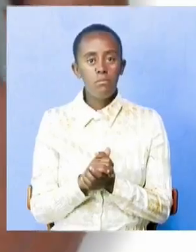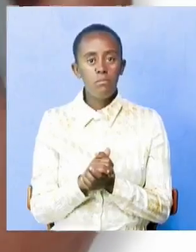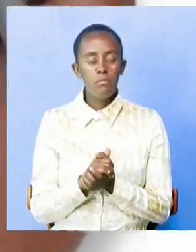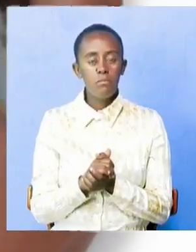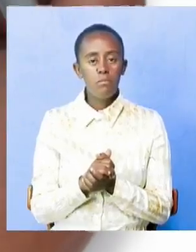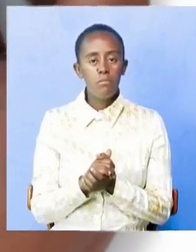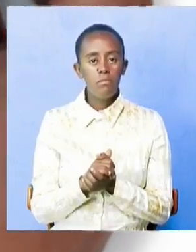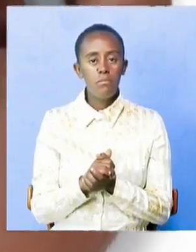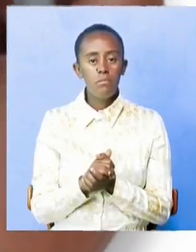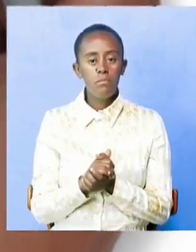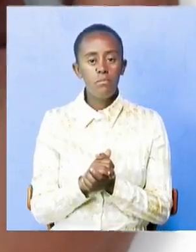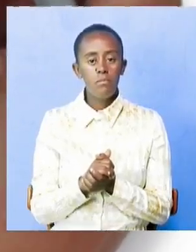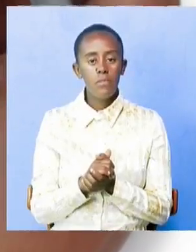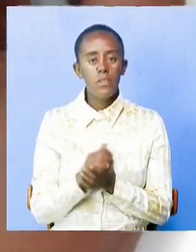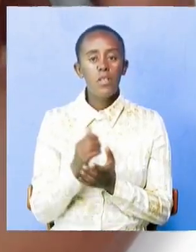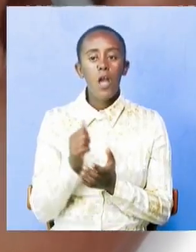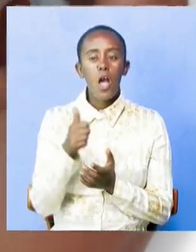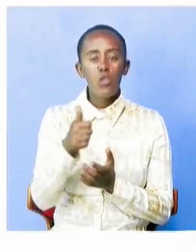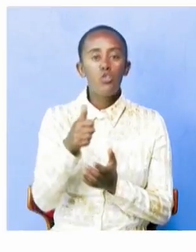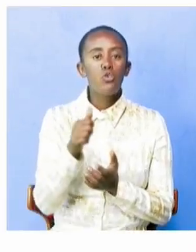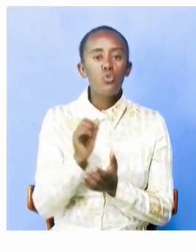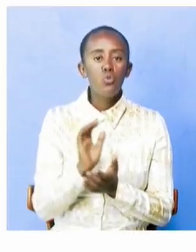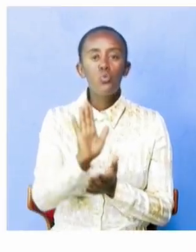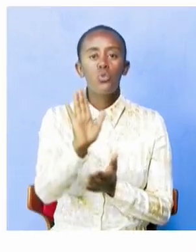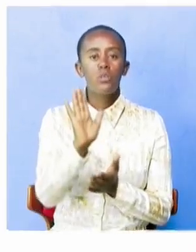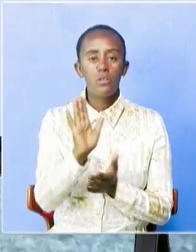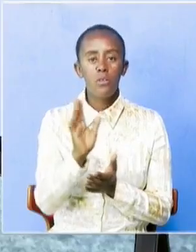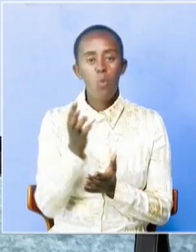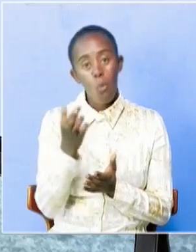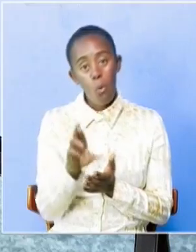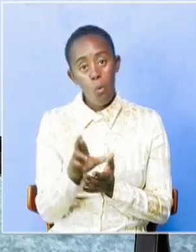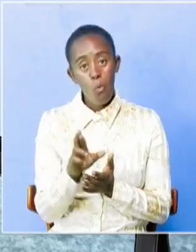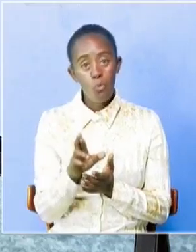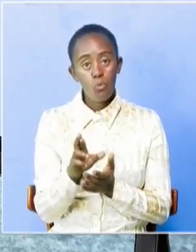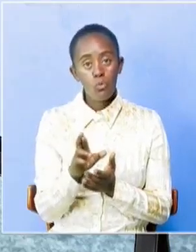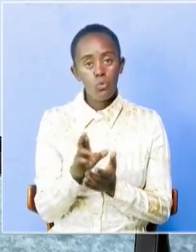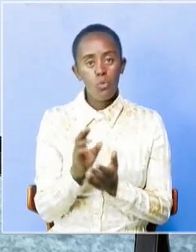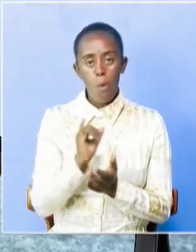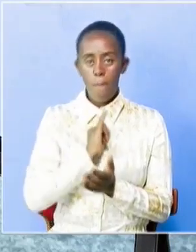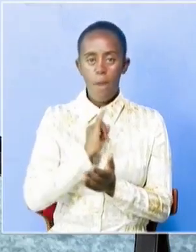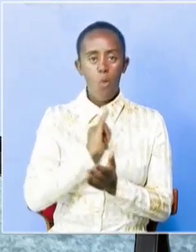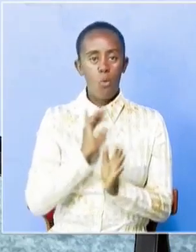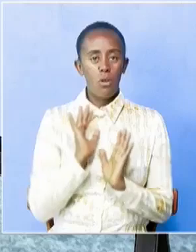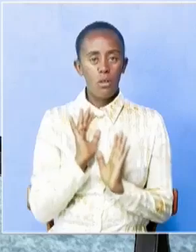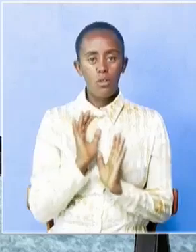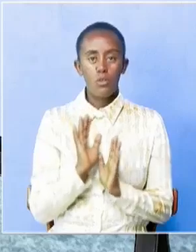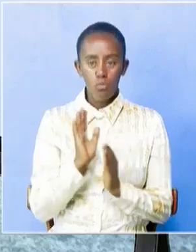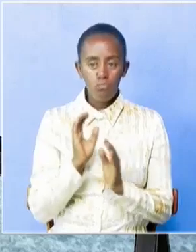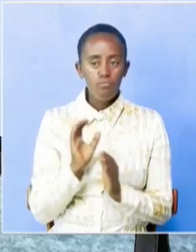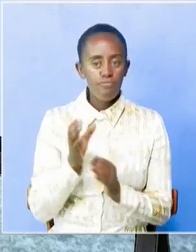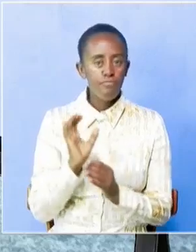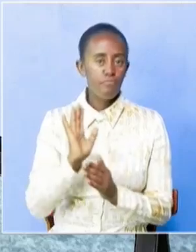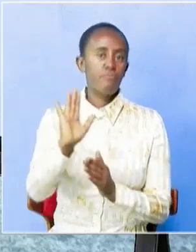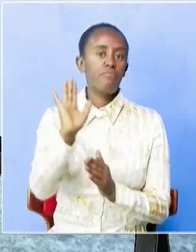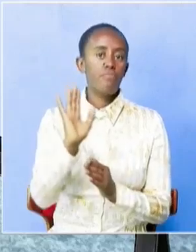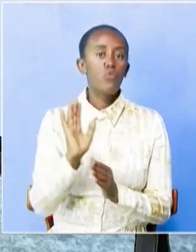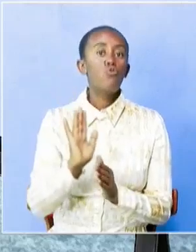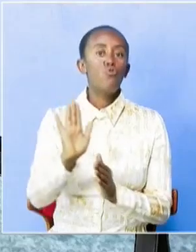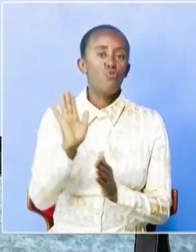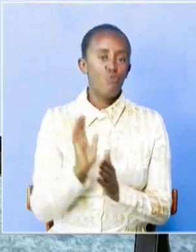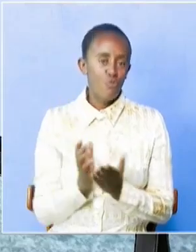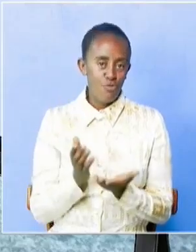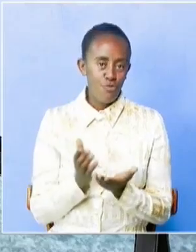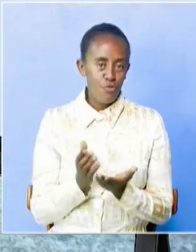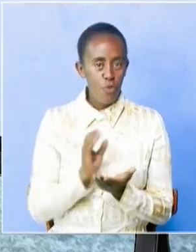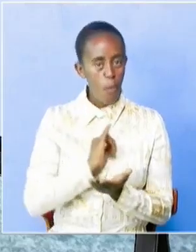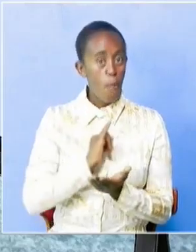as yours or belonging to you. So this is